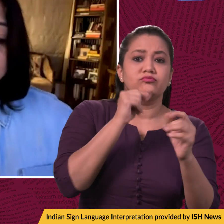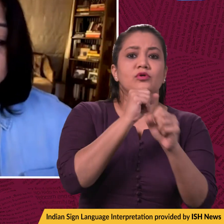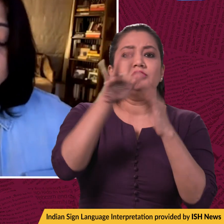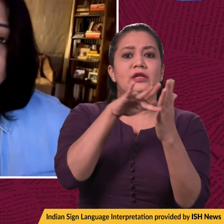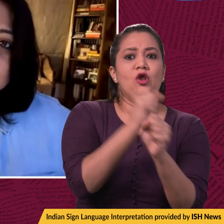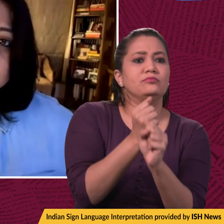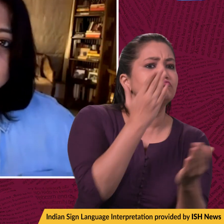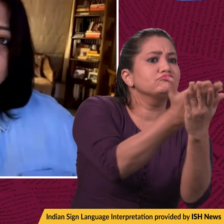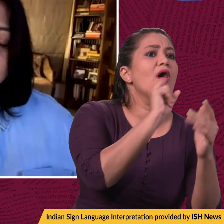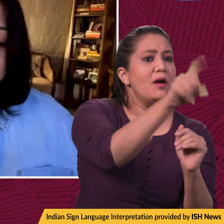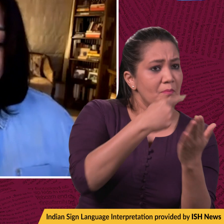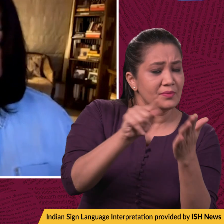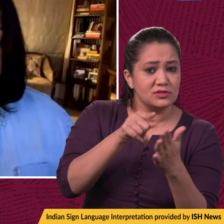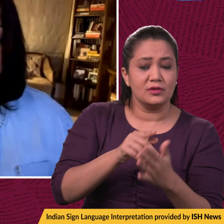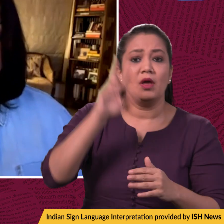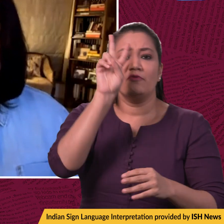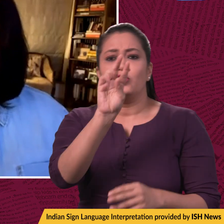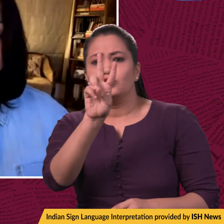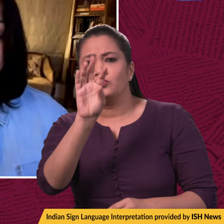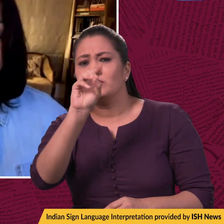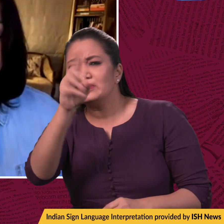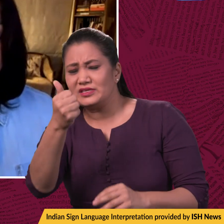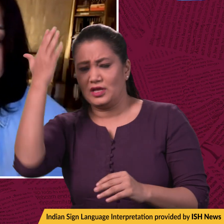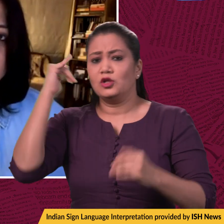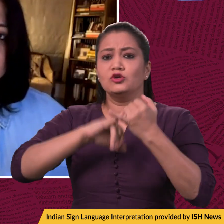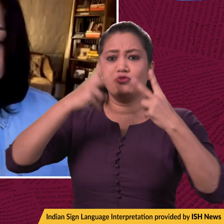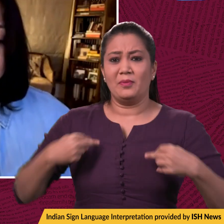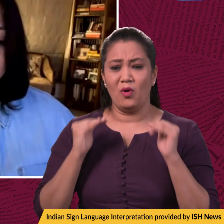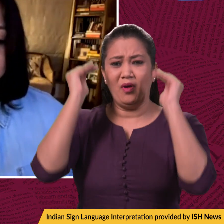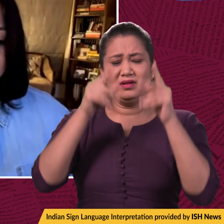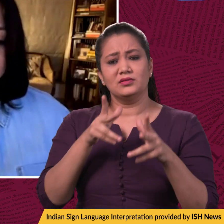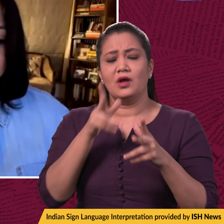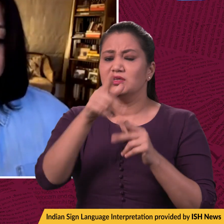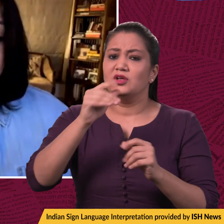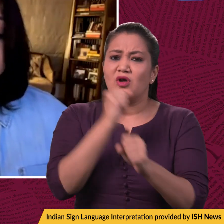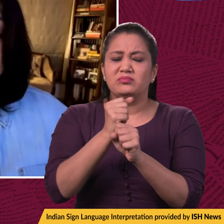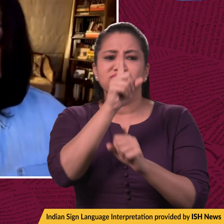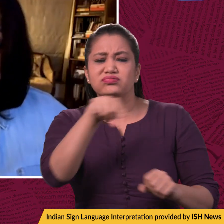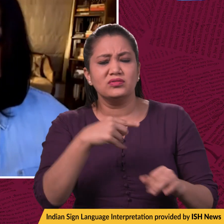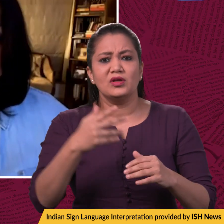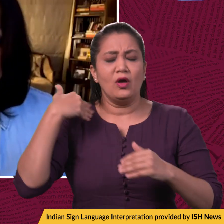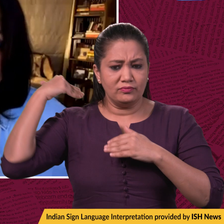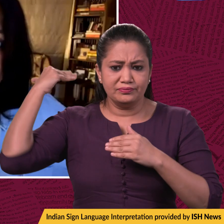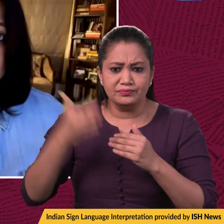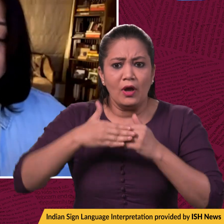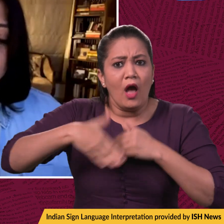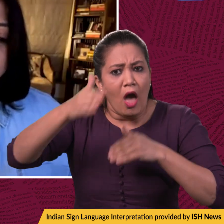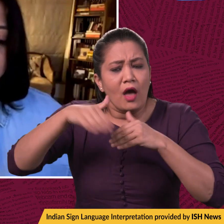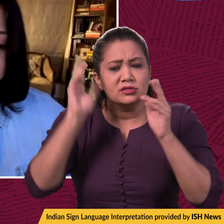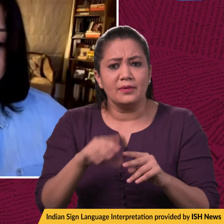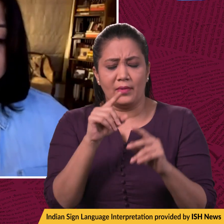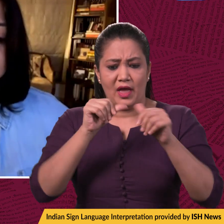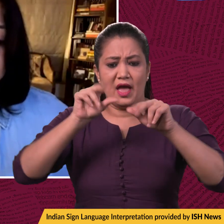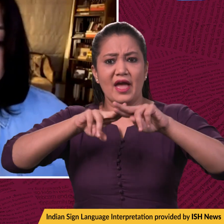government. In 2016, the Supreme Court actually, really came down hard on the government over the continuation and the use